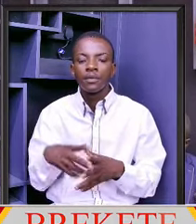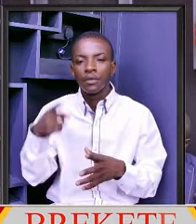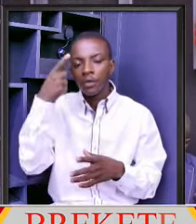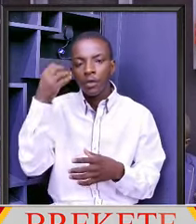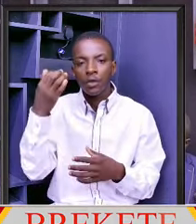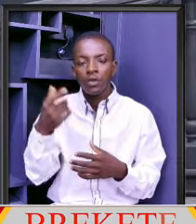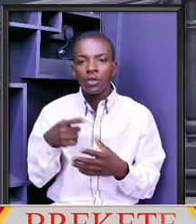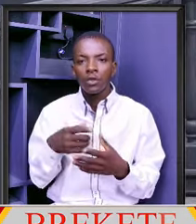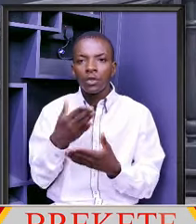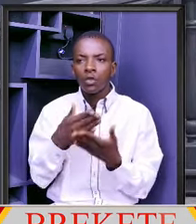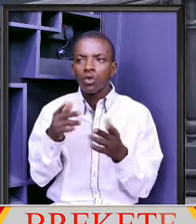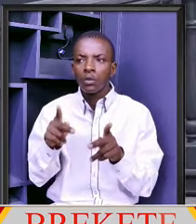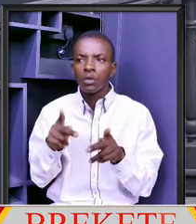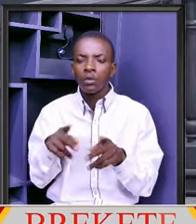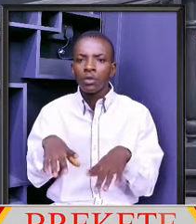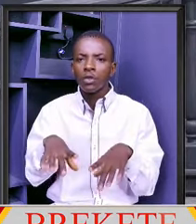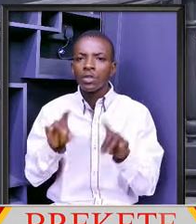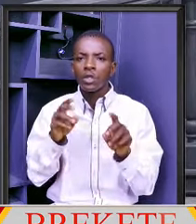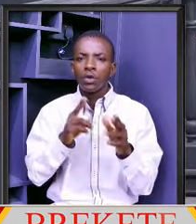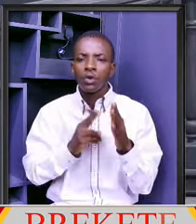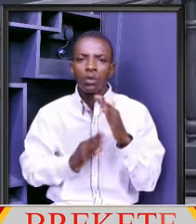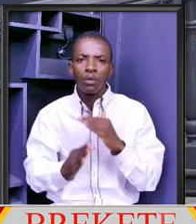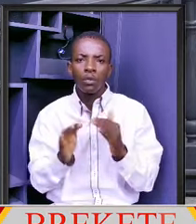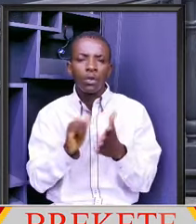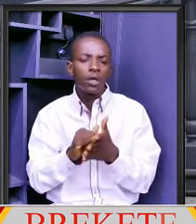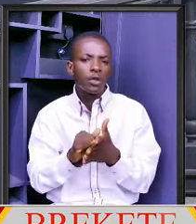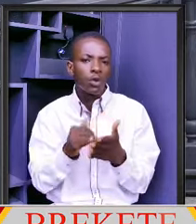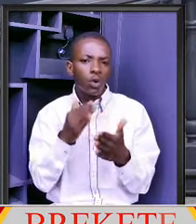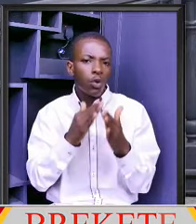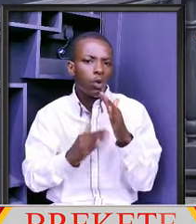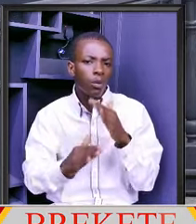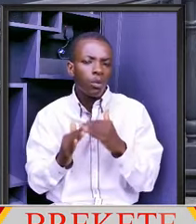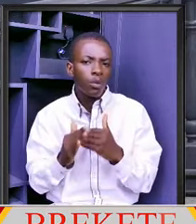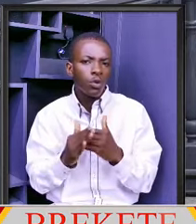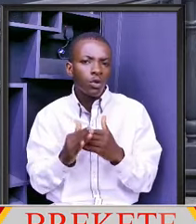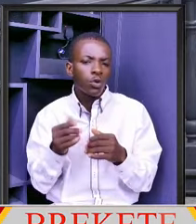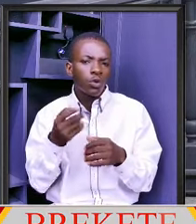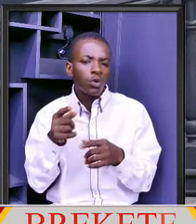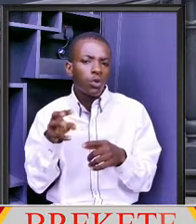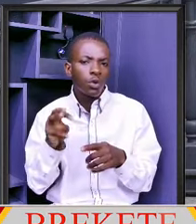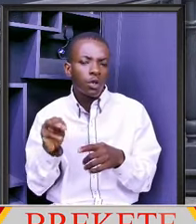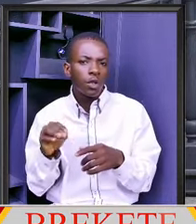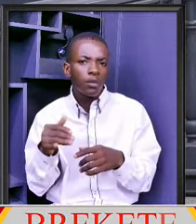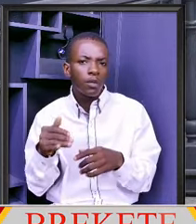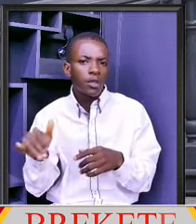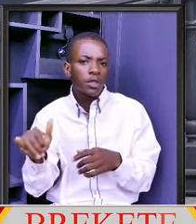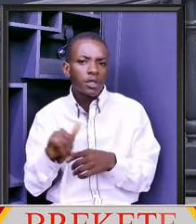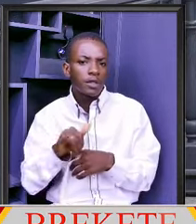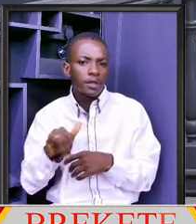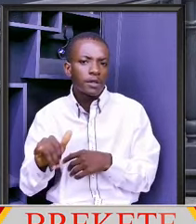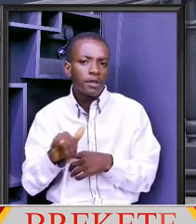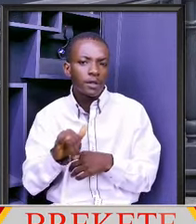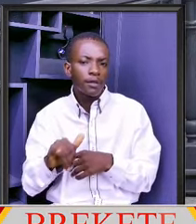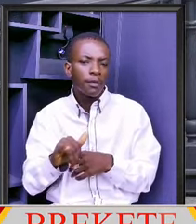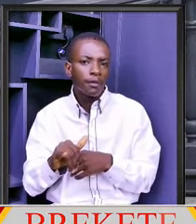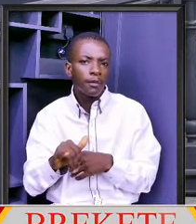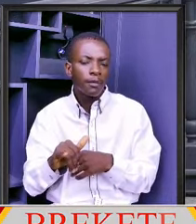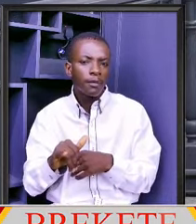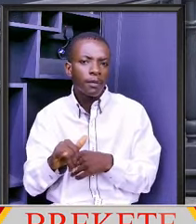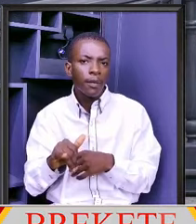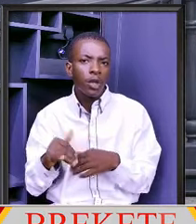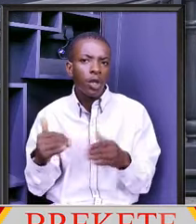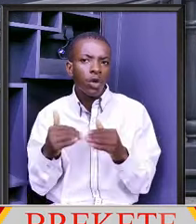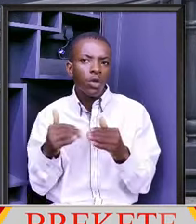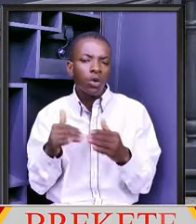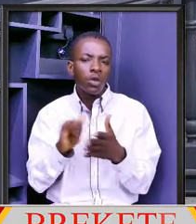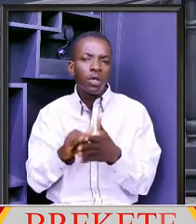Because some people, they take humility. Say you dey humble. You and them don't be the same. You and them, they